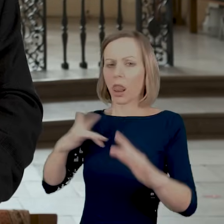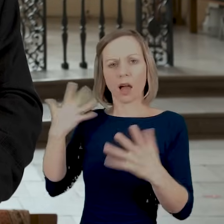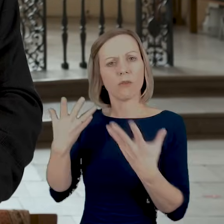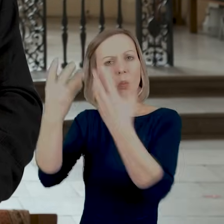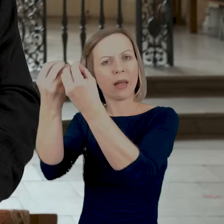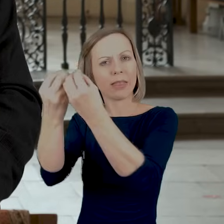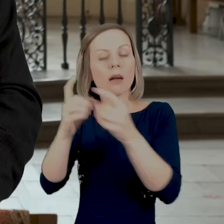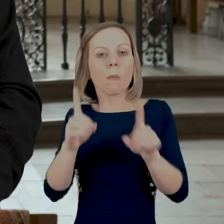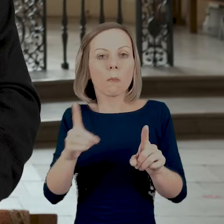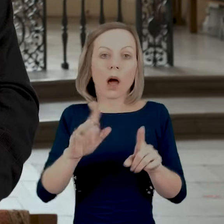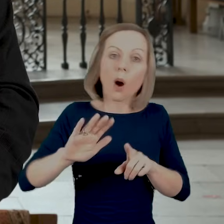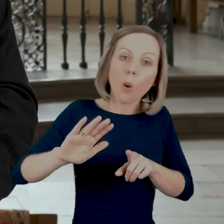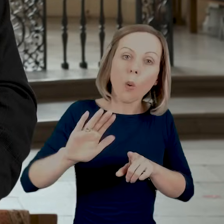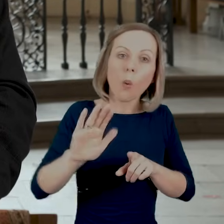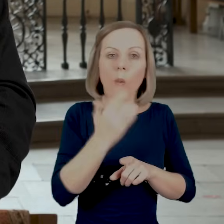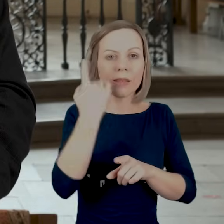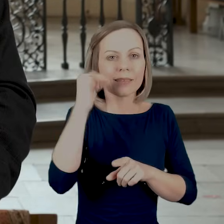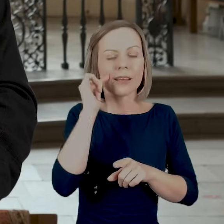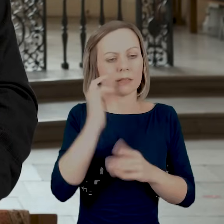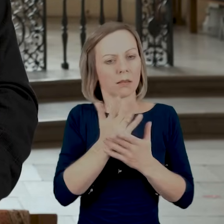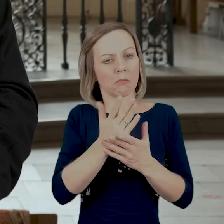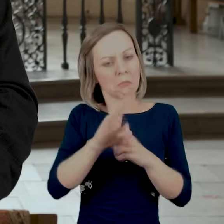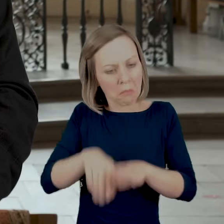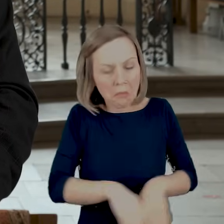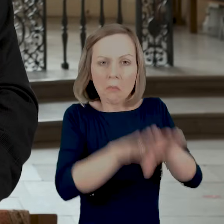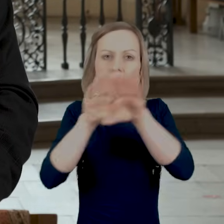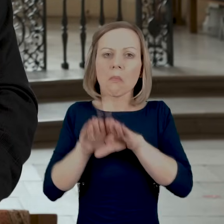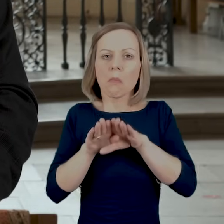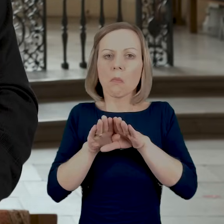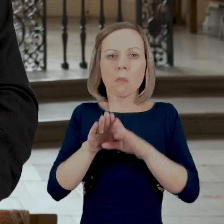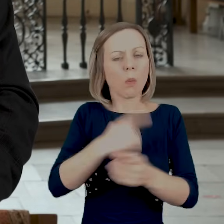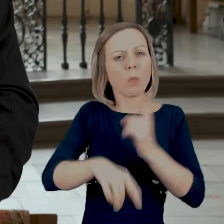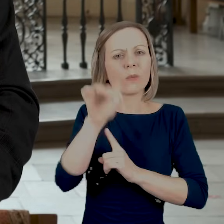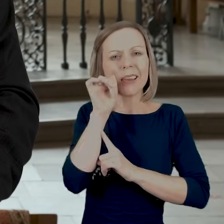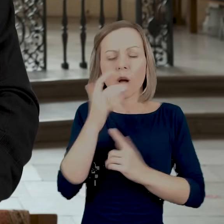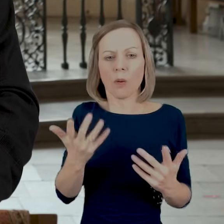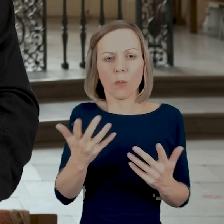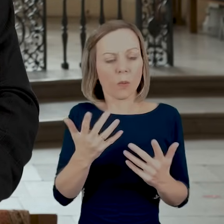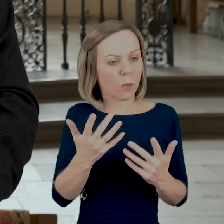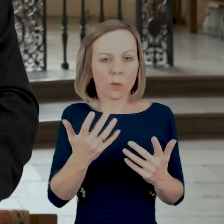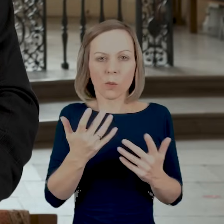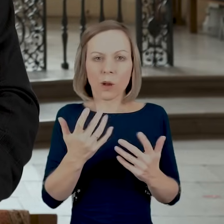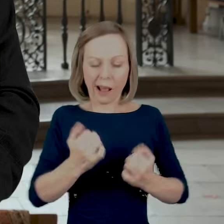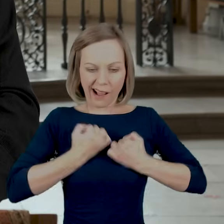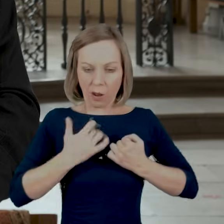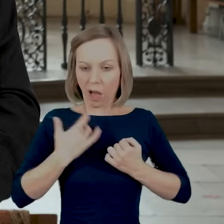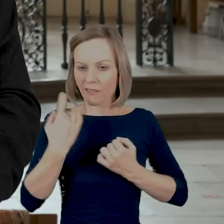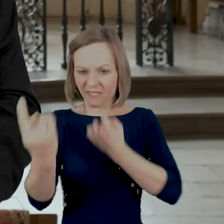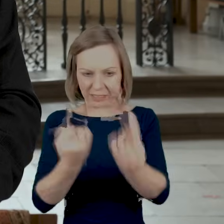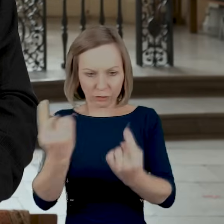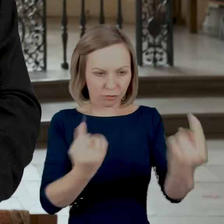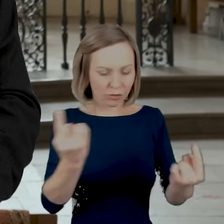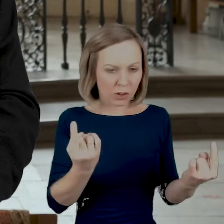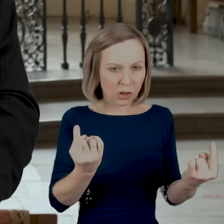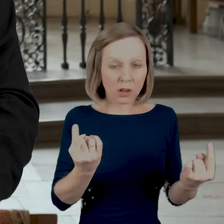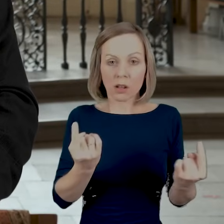imagine and anticipate everlasting life with God. But meanwhile, All Saints retains its democratic character by appreciating